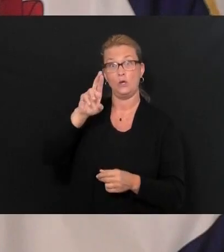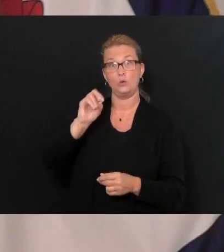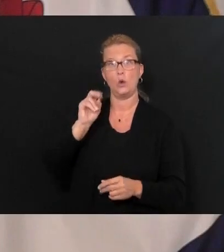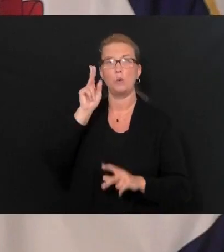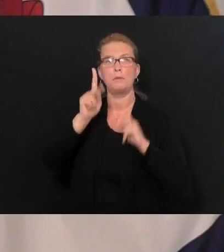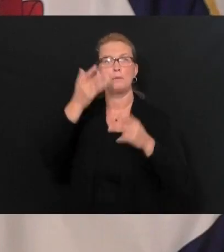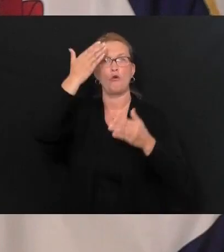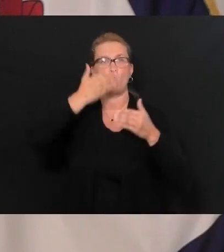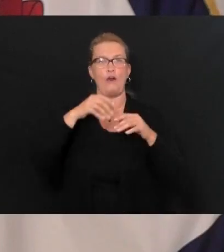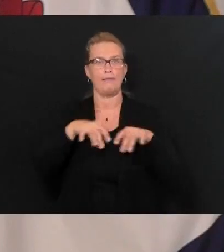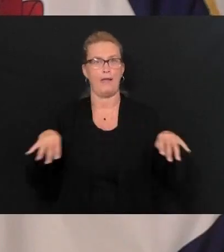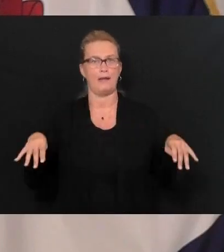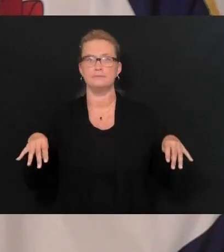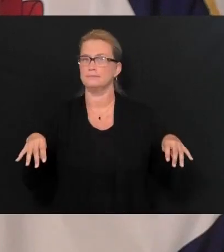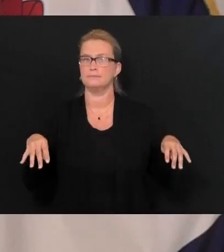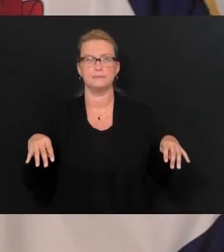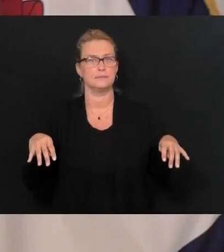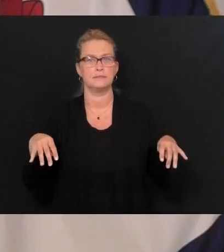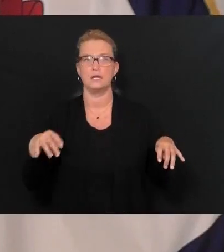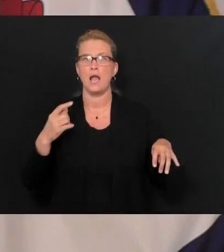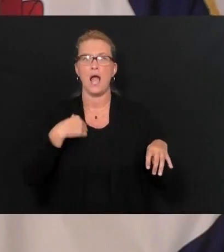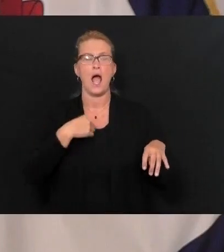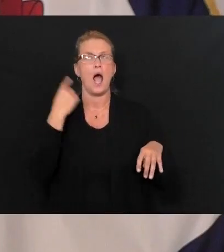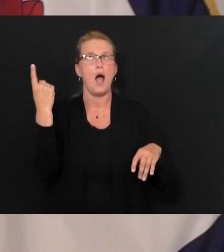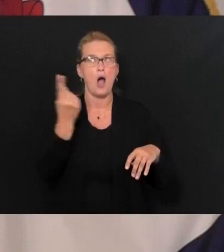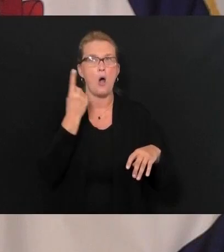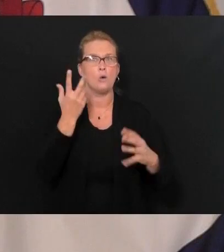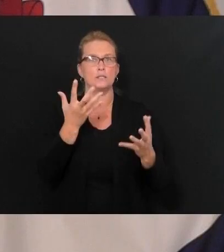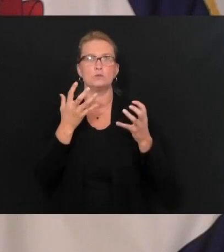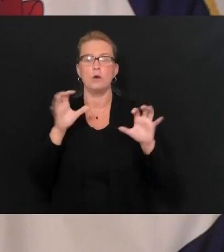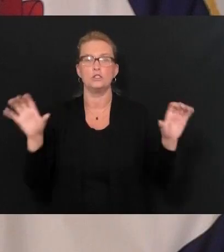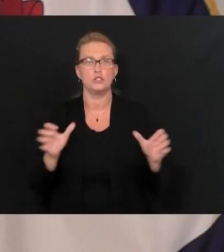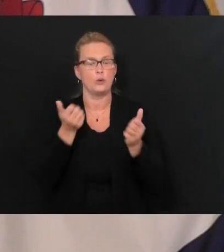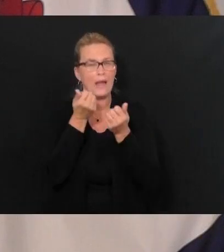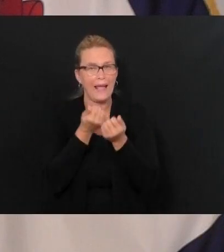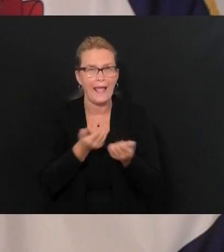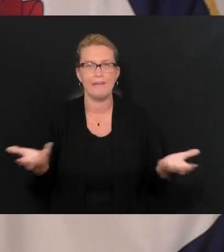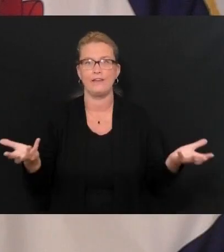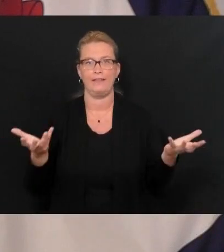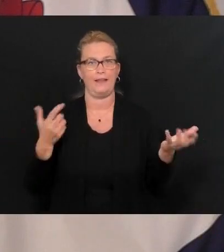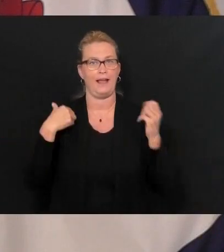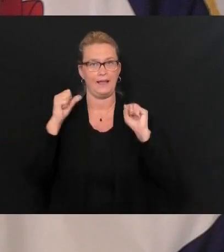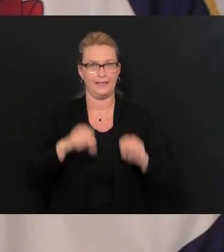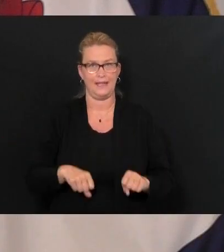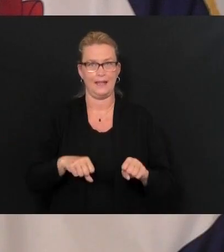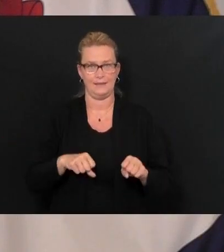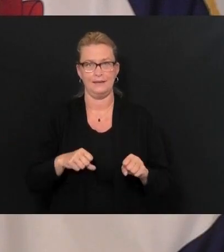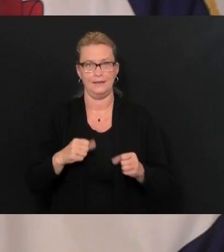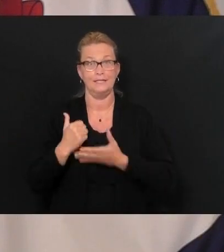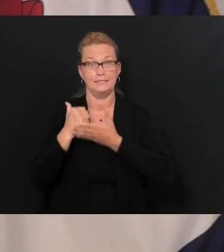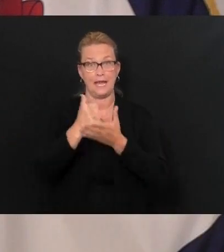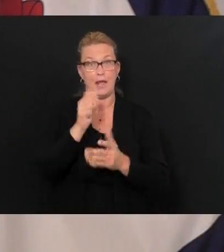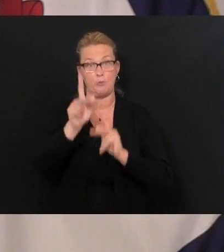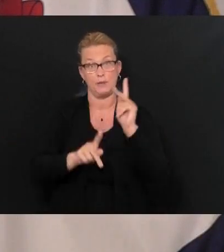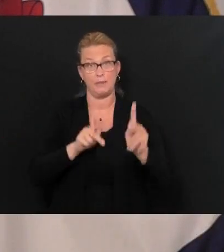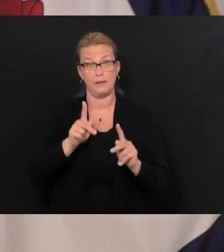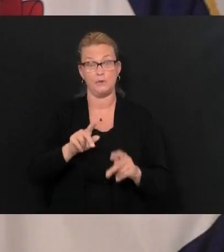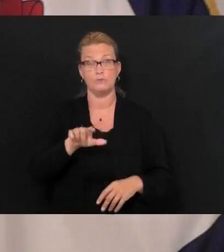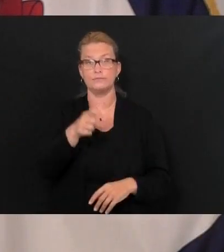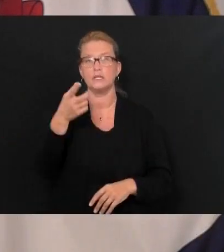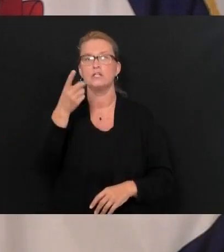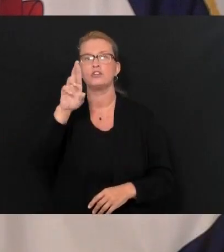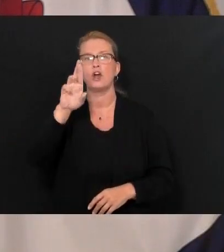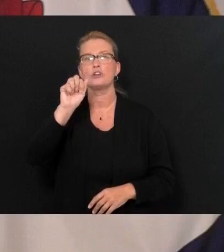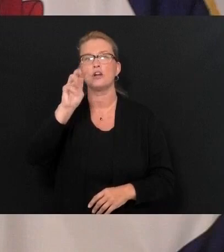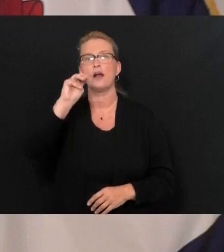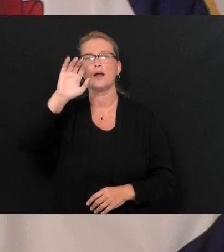So I am all in all the time to try to do any little extra or any significant thing that we can do to help those people. But Dr. Amjad,